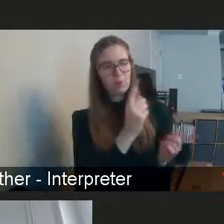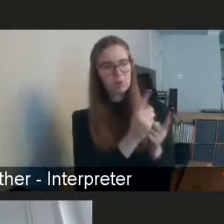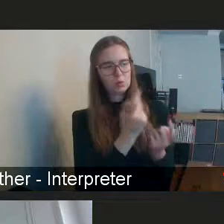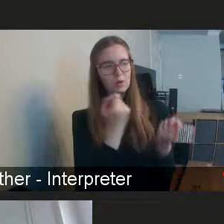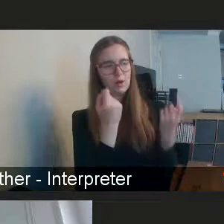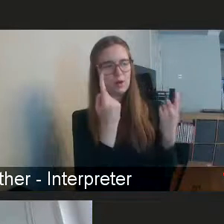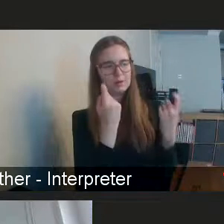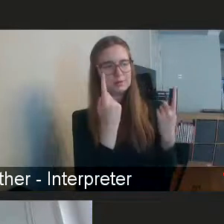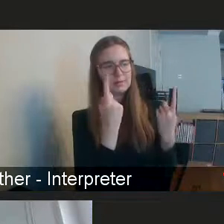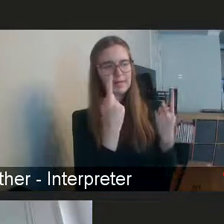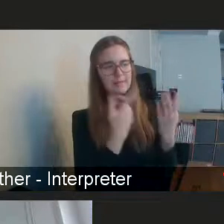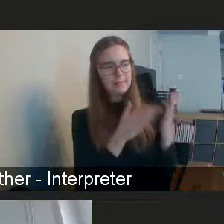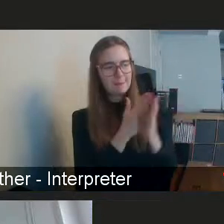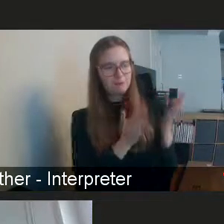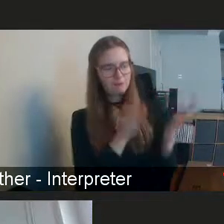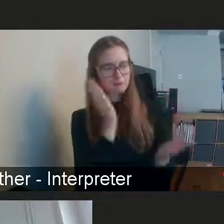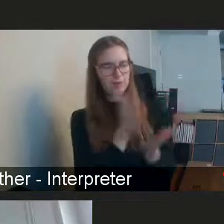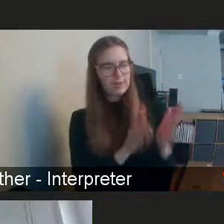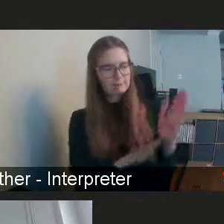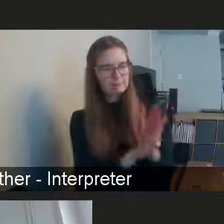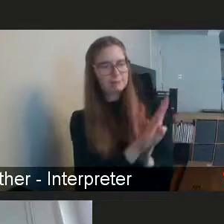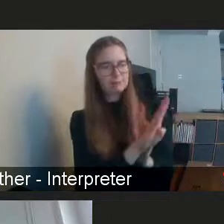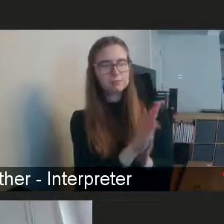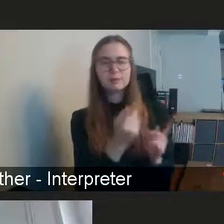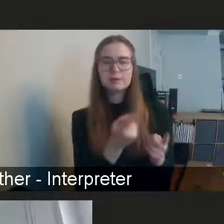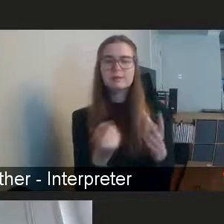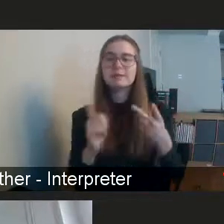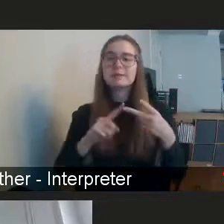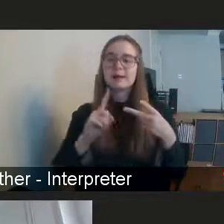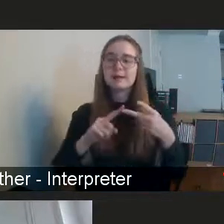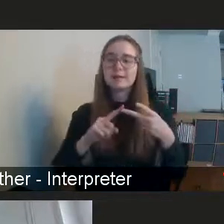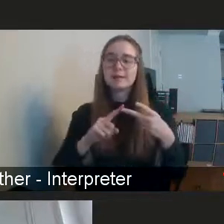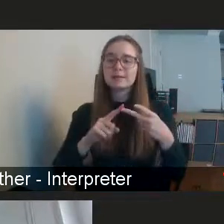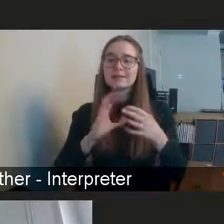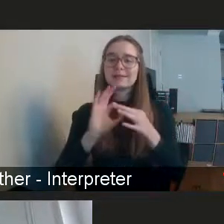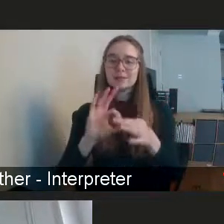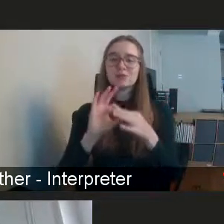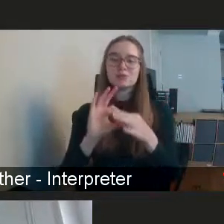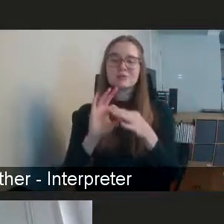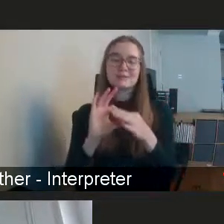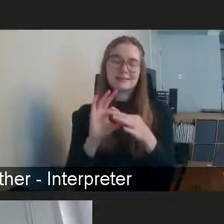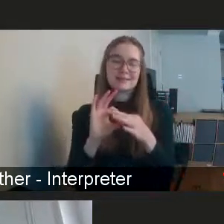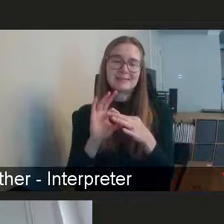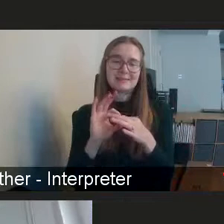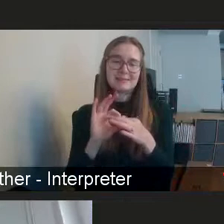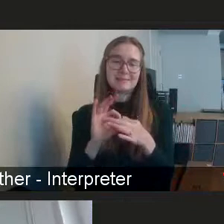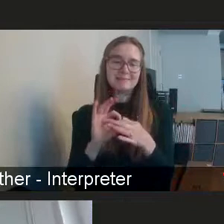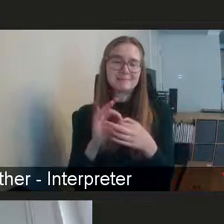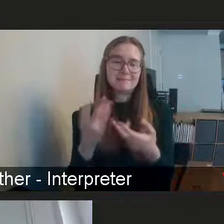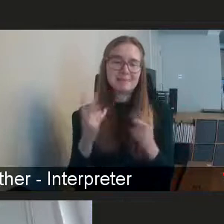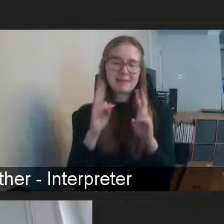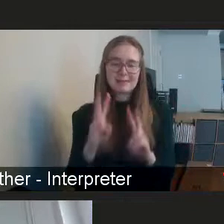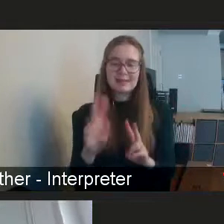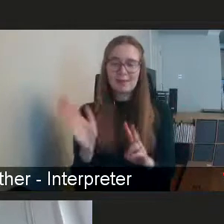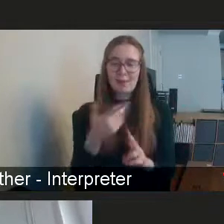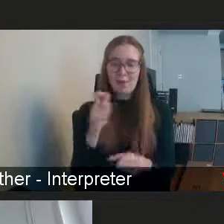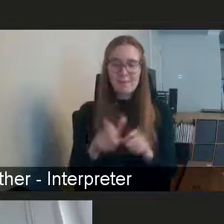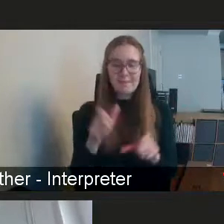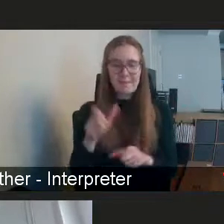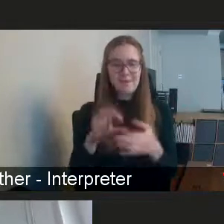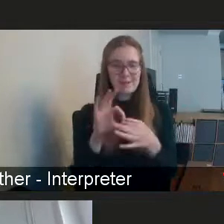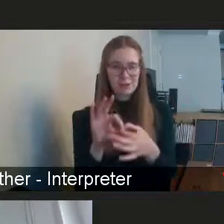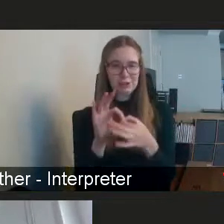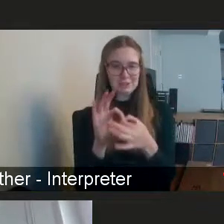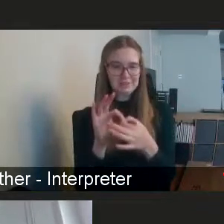we're going in the right direction. And then the second big thing is engagement. And this theme has come through as well from everybody. This has got